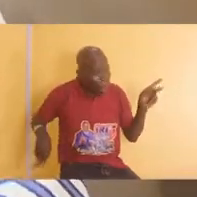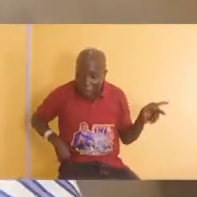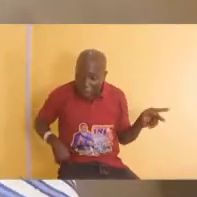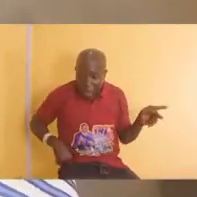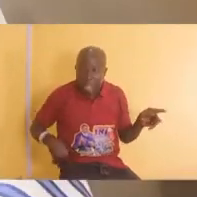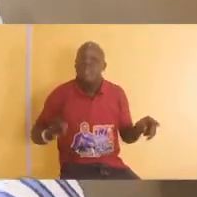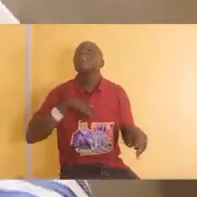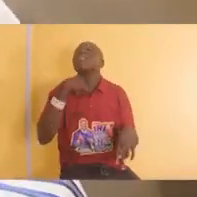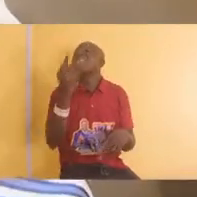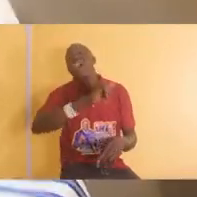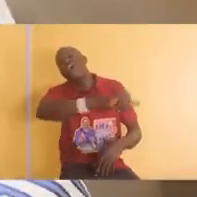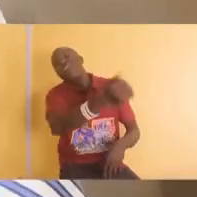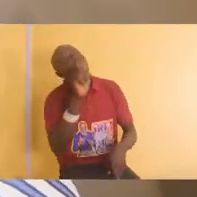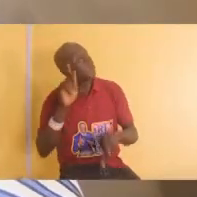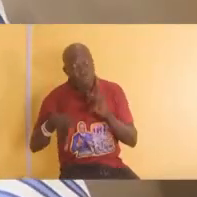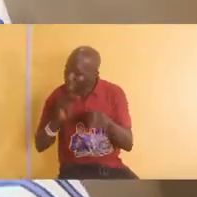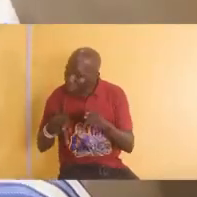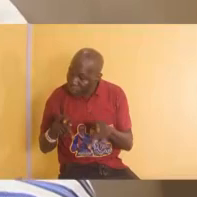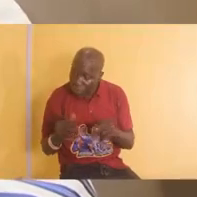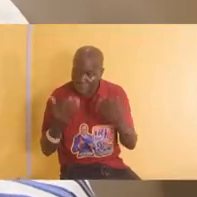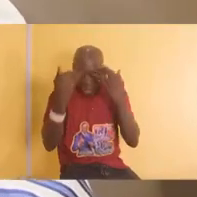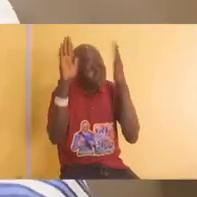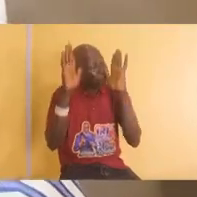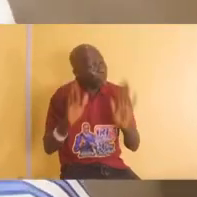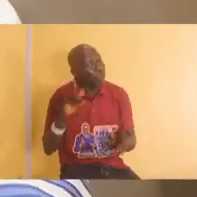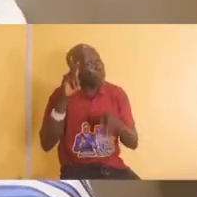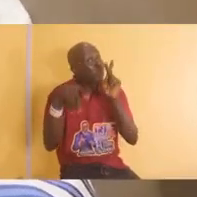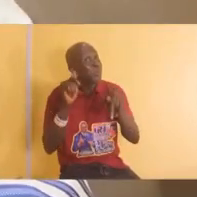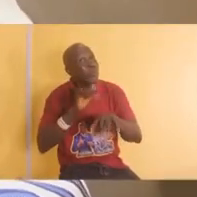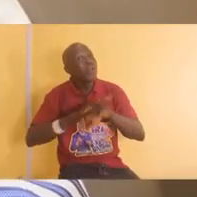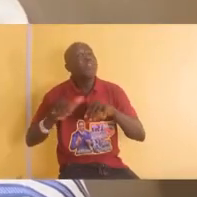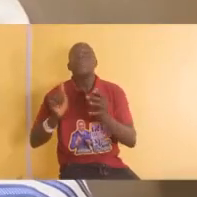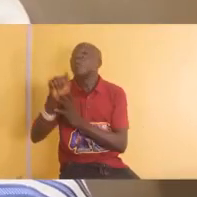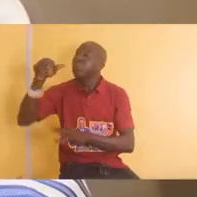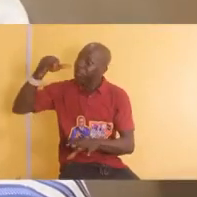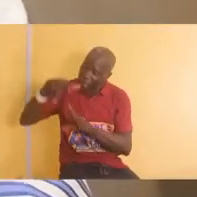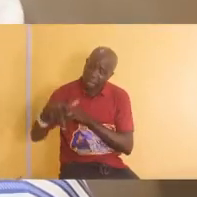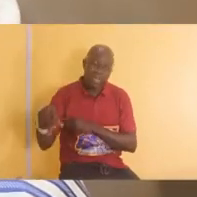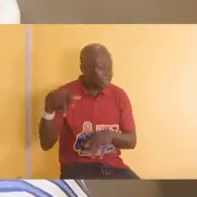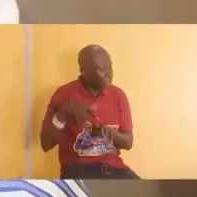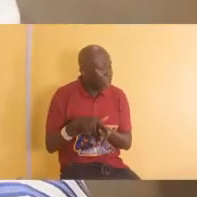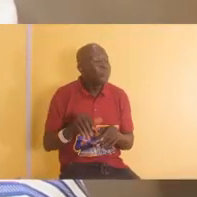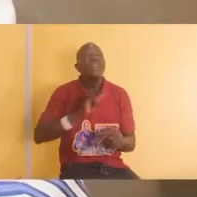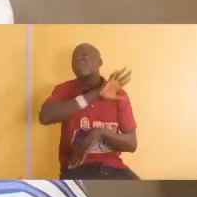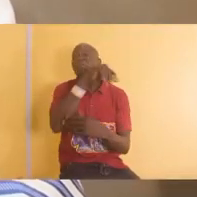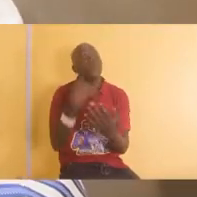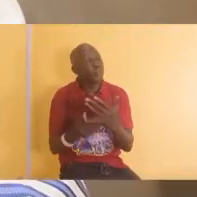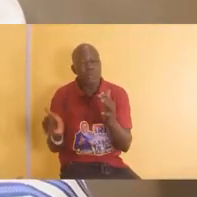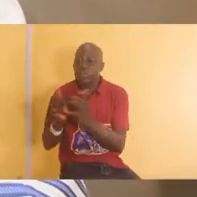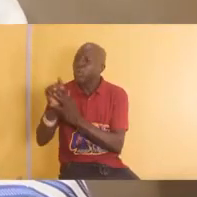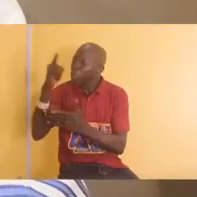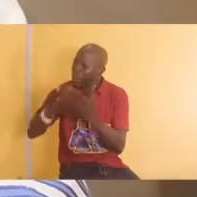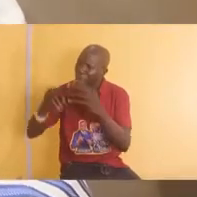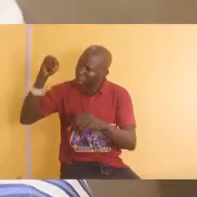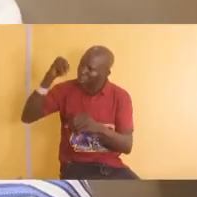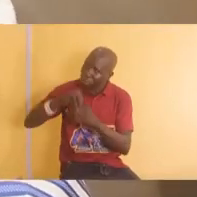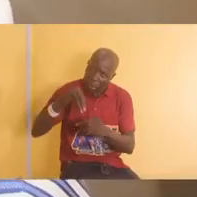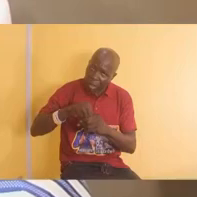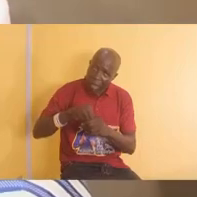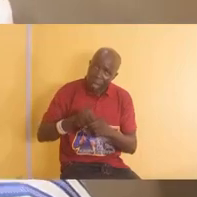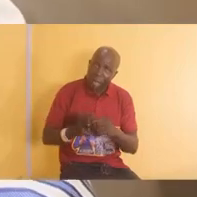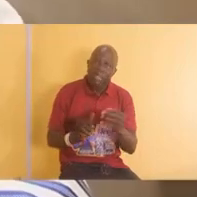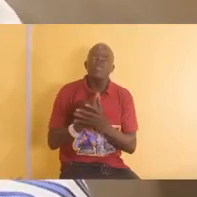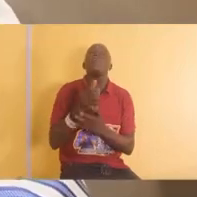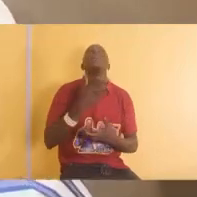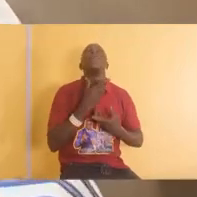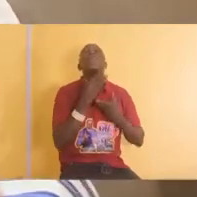Please inform your people. Yes. Won pada je. They will later. Won pada je. They will later. Vomit